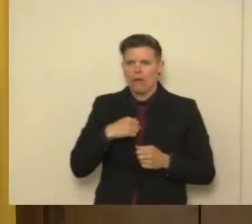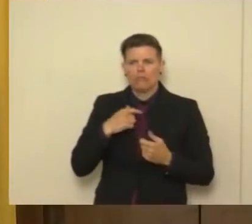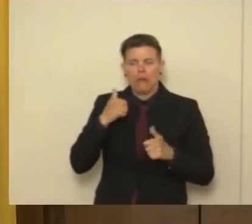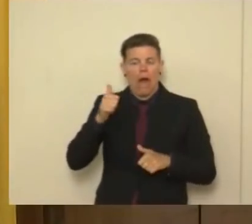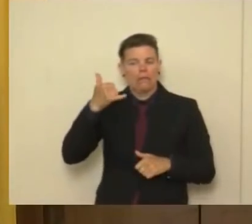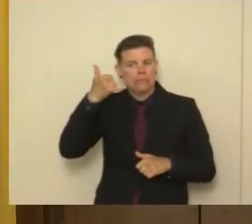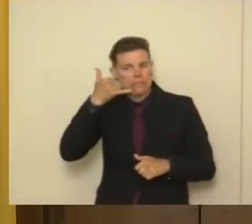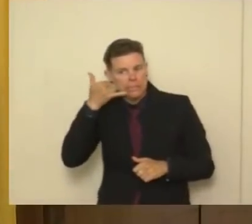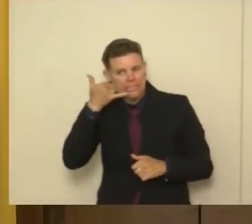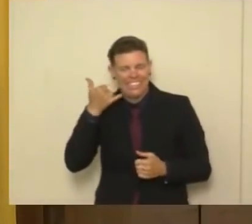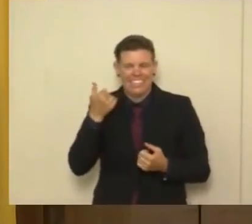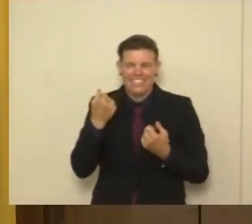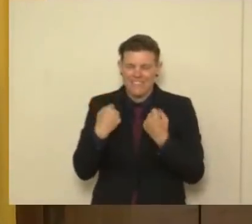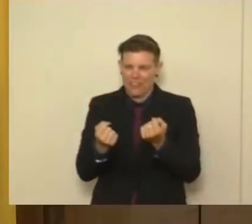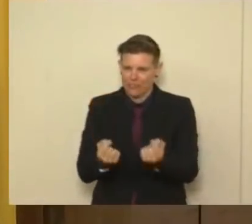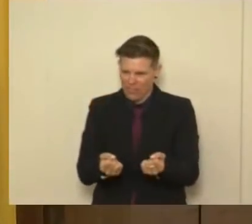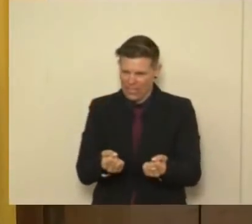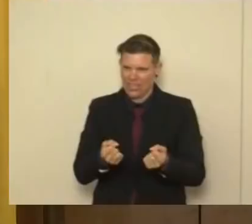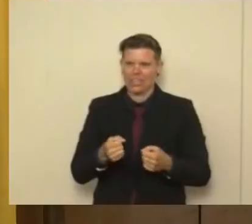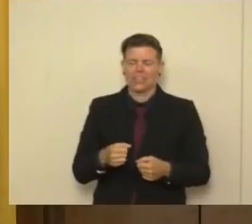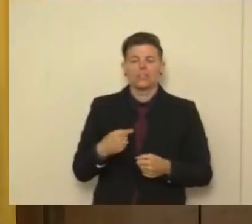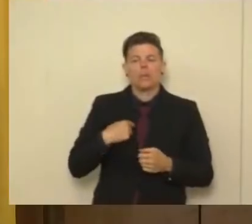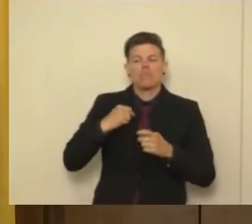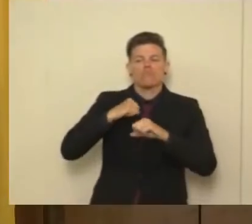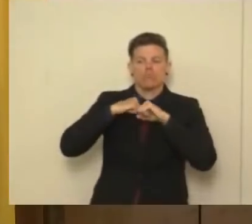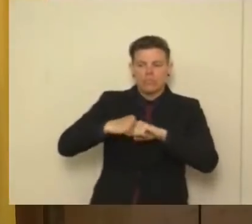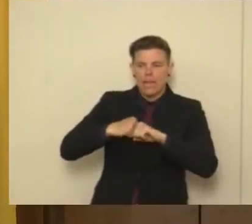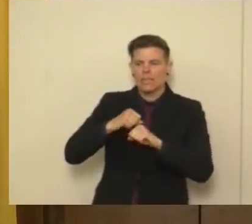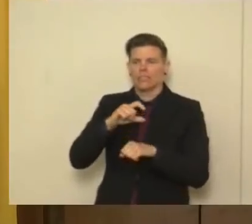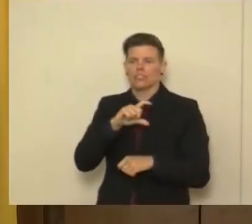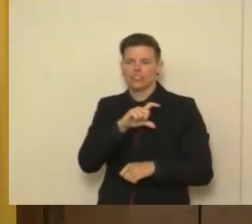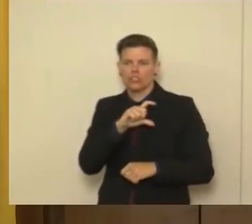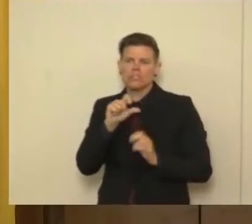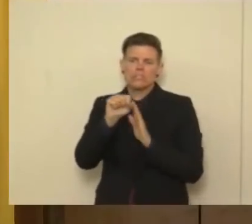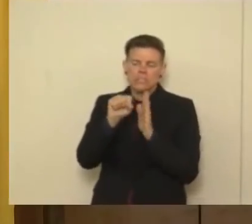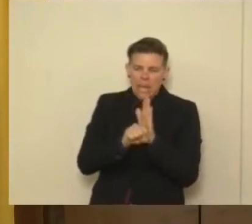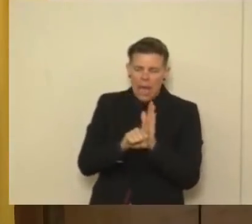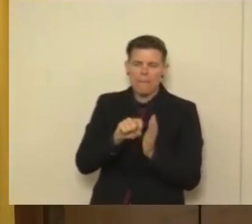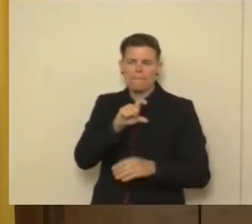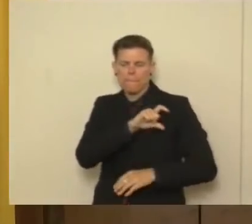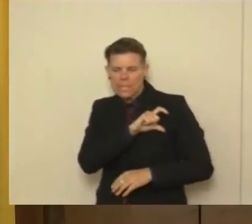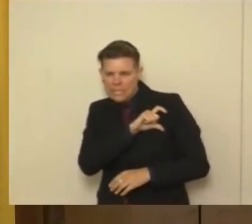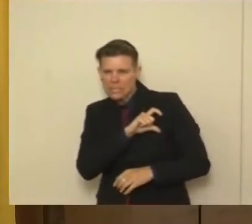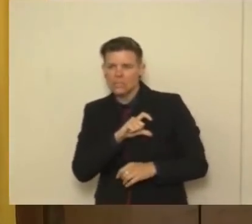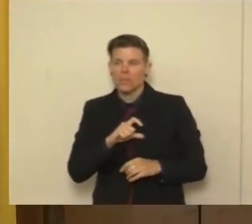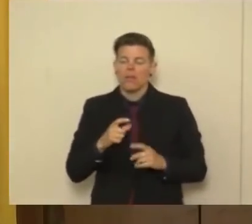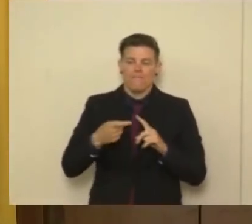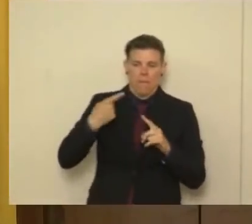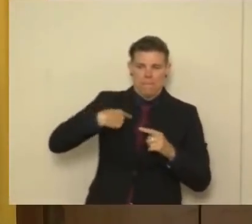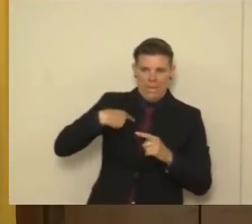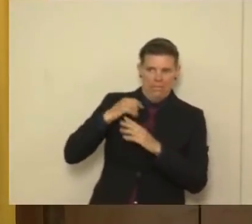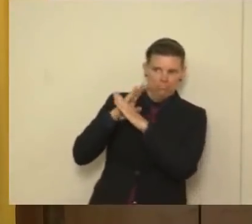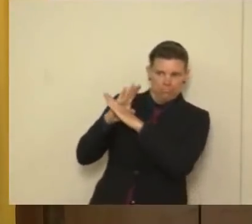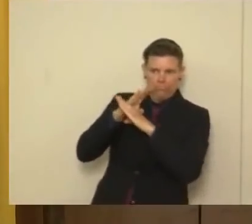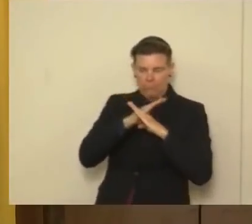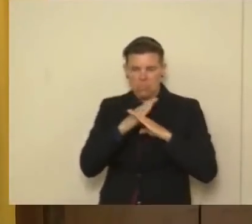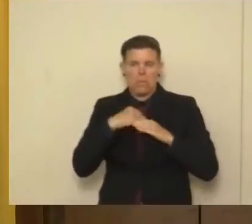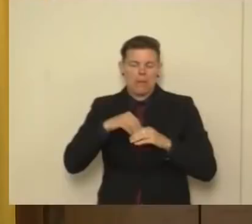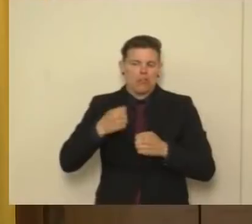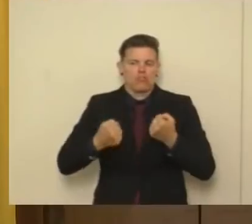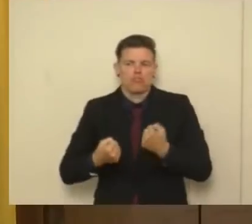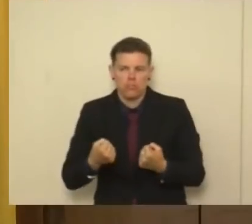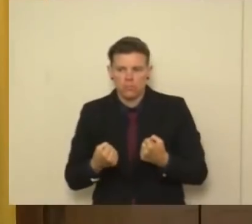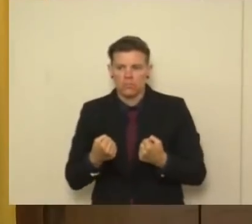that I can protect the state police detail from me. While we're in the car. So, but to answer your